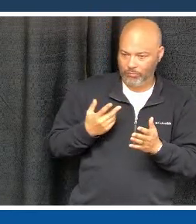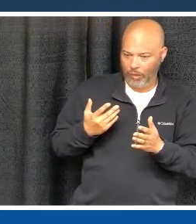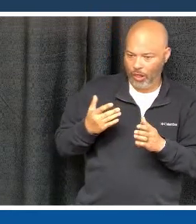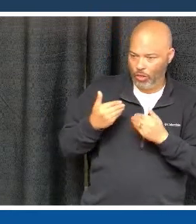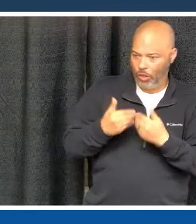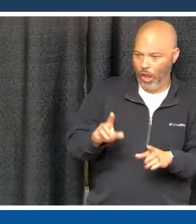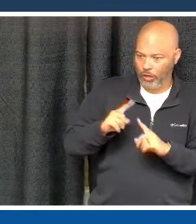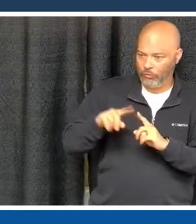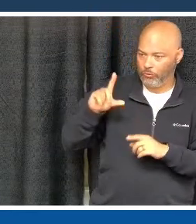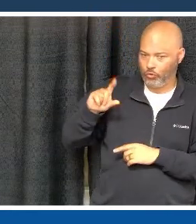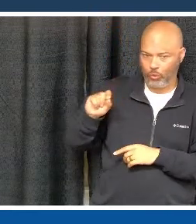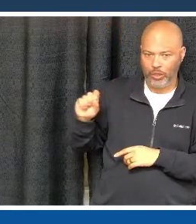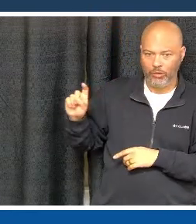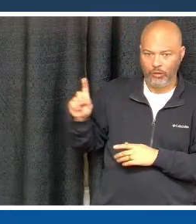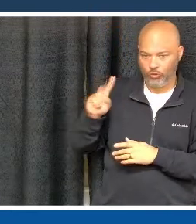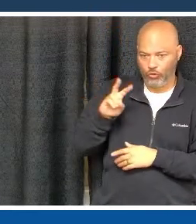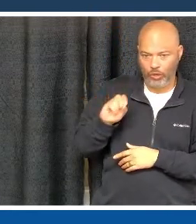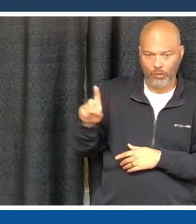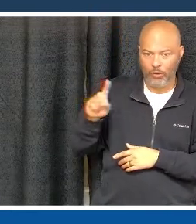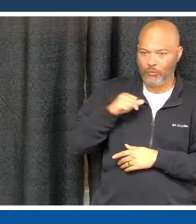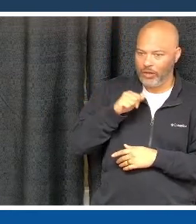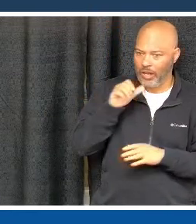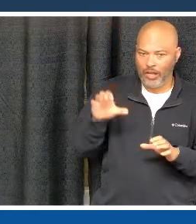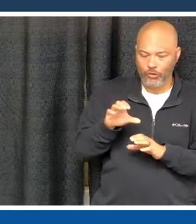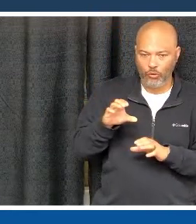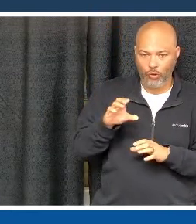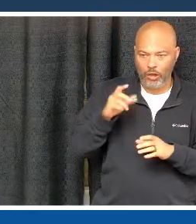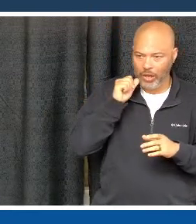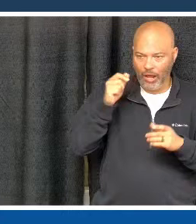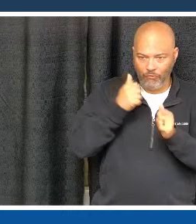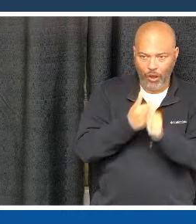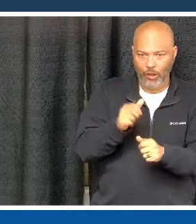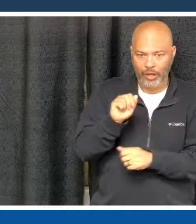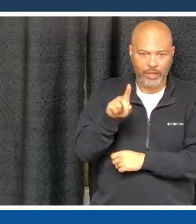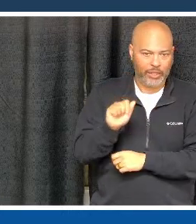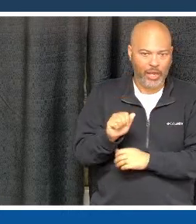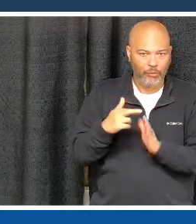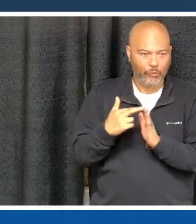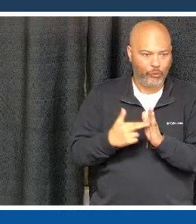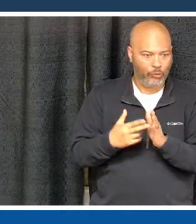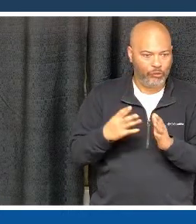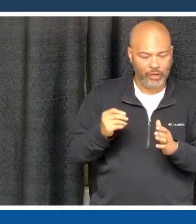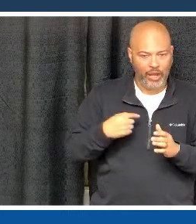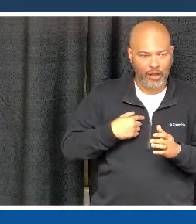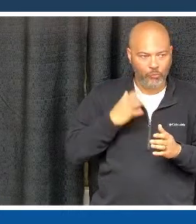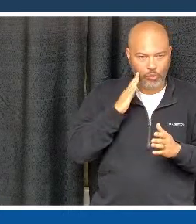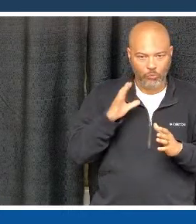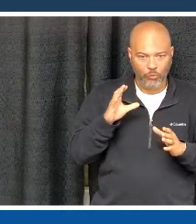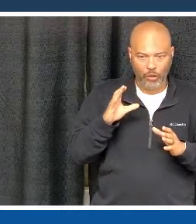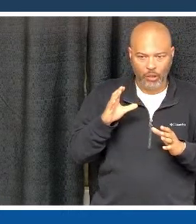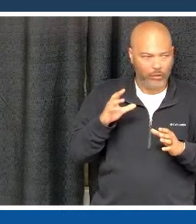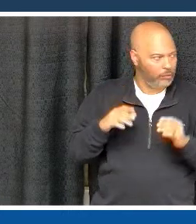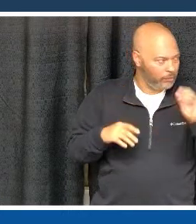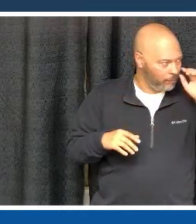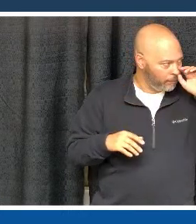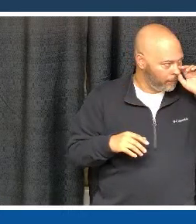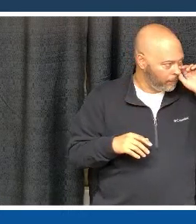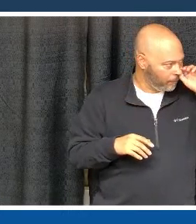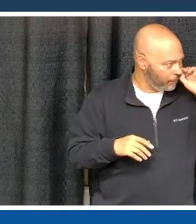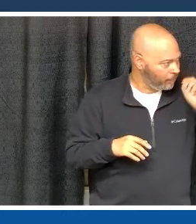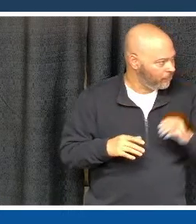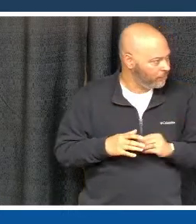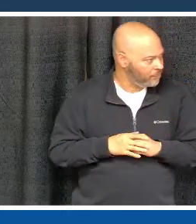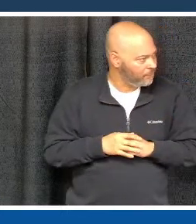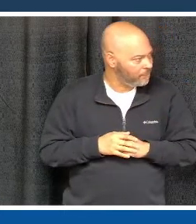from 2001 for not doing sidewalks ADA compliant, and we're just going to be out there again. Mr. Smith, don't respond